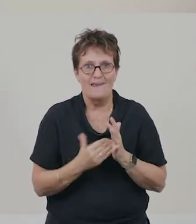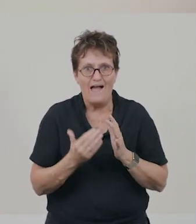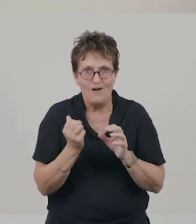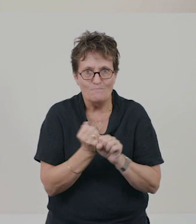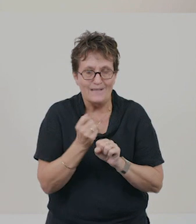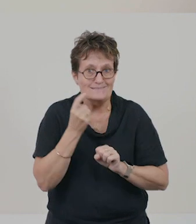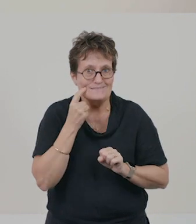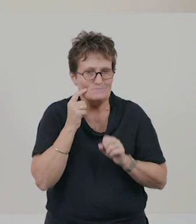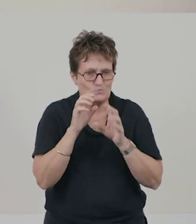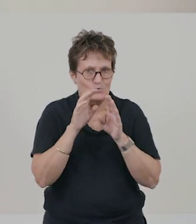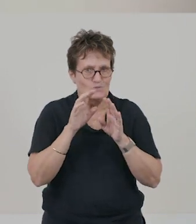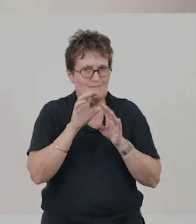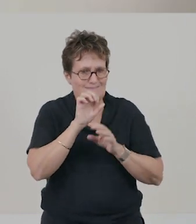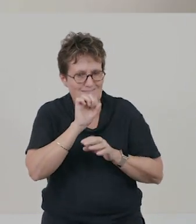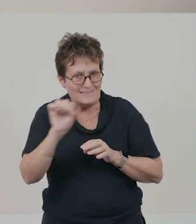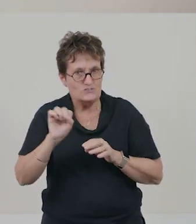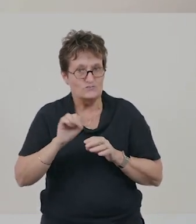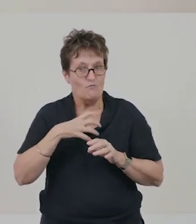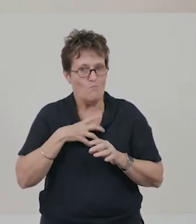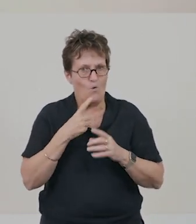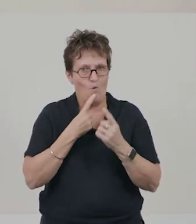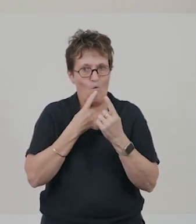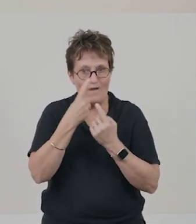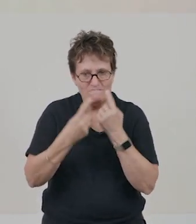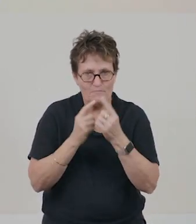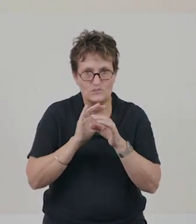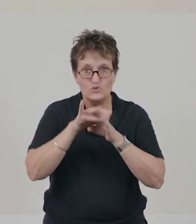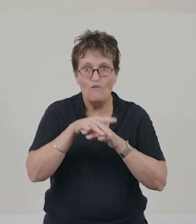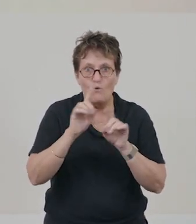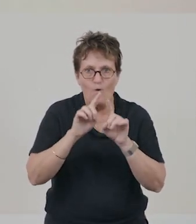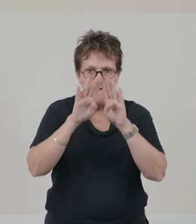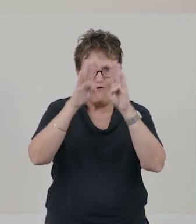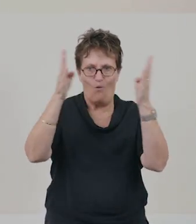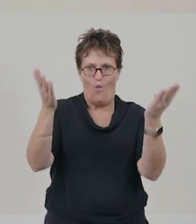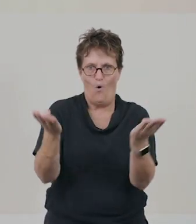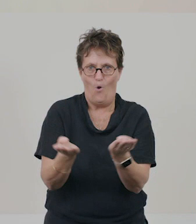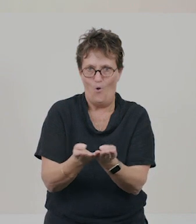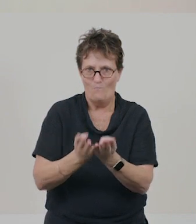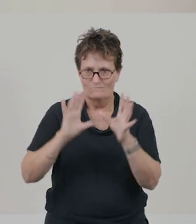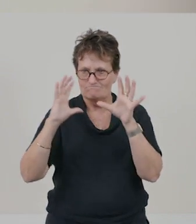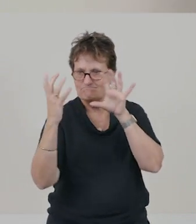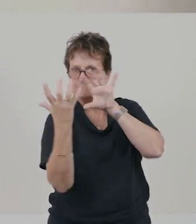Now let's create our simple sentence to give more information about the globe.